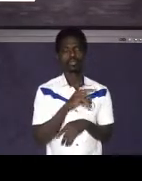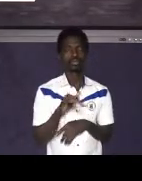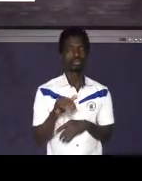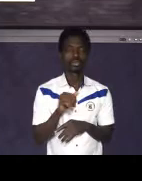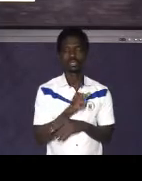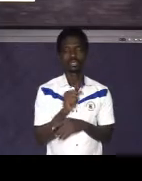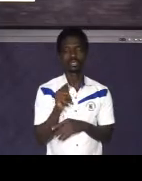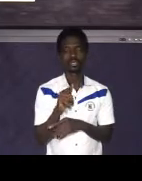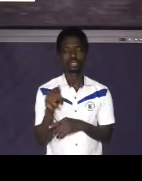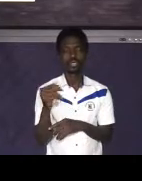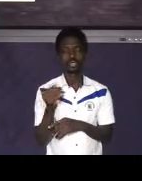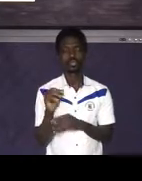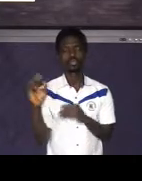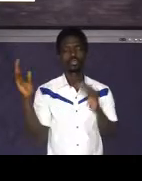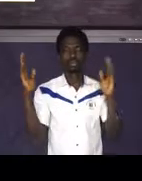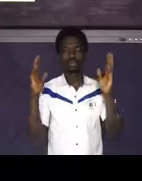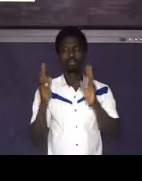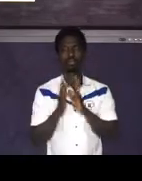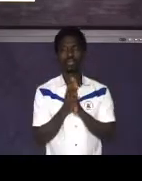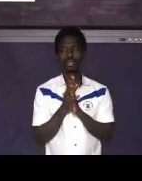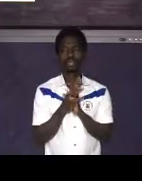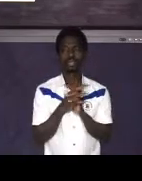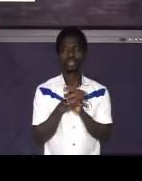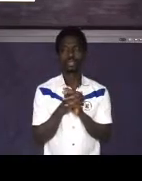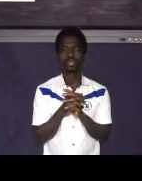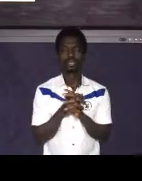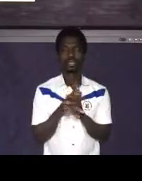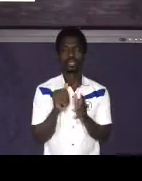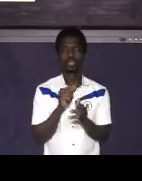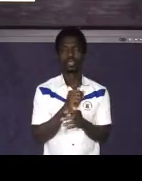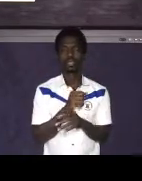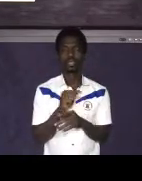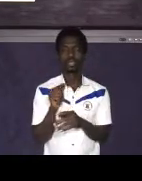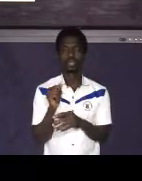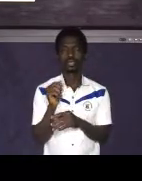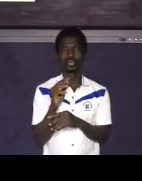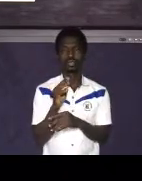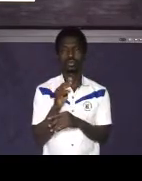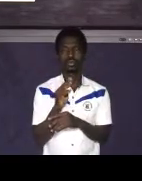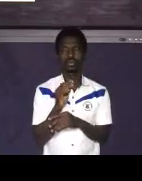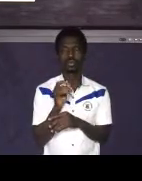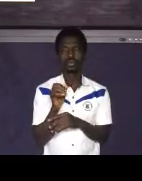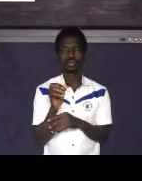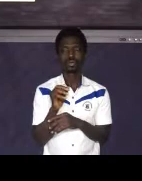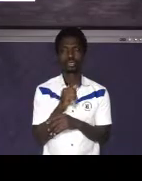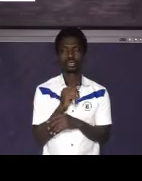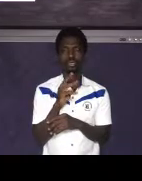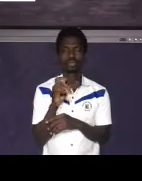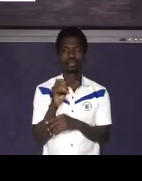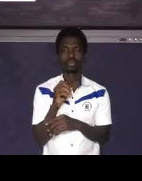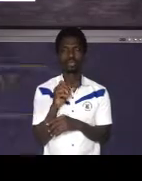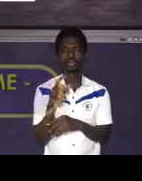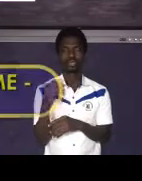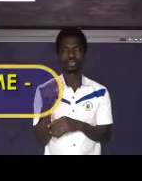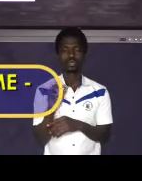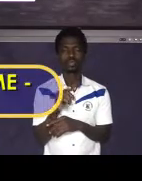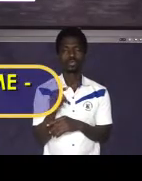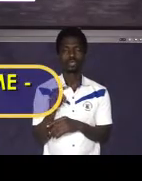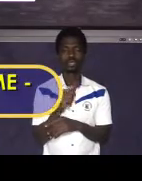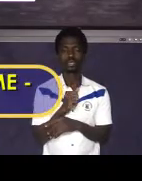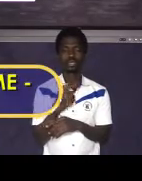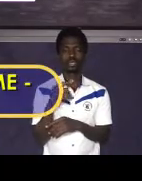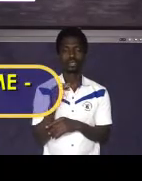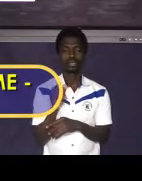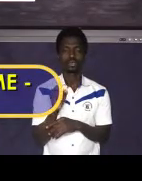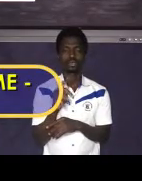A dash of hair, a dash of butter, a muscle of dash,